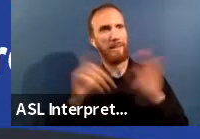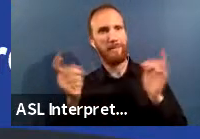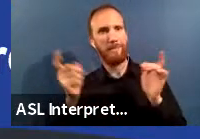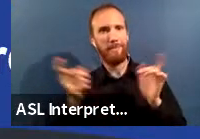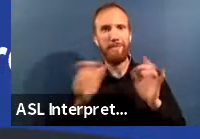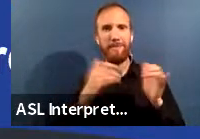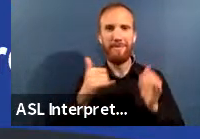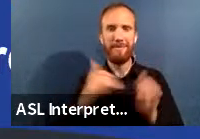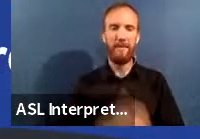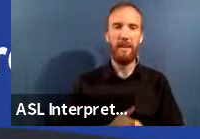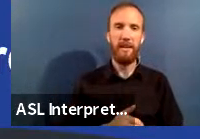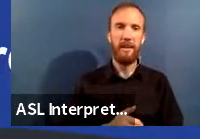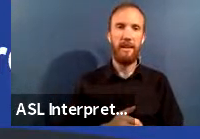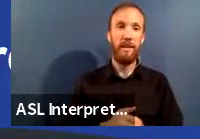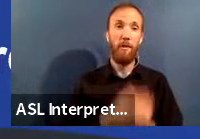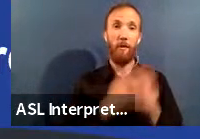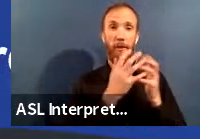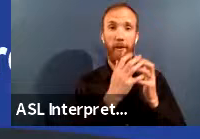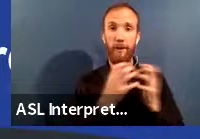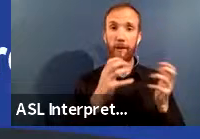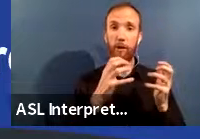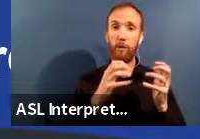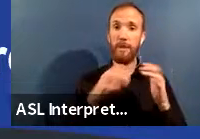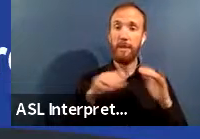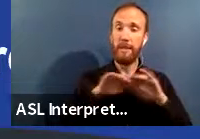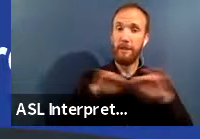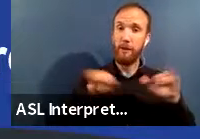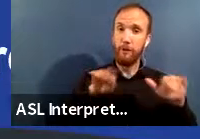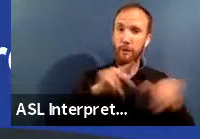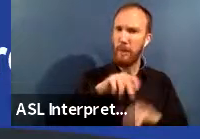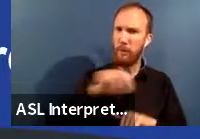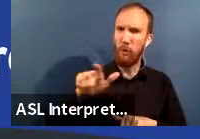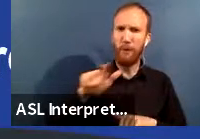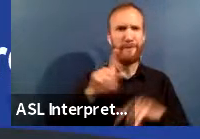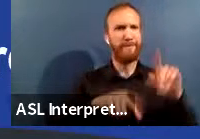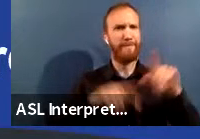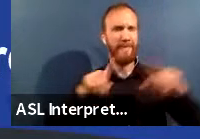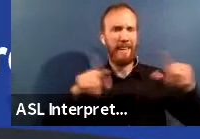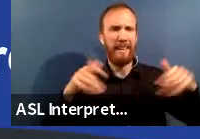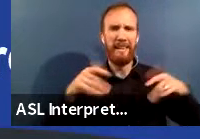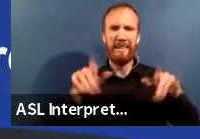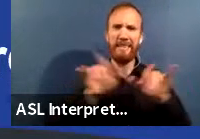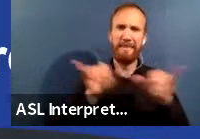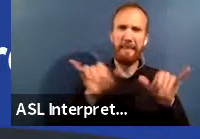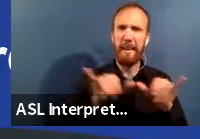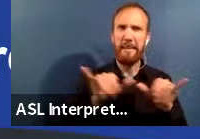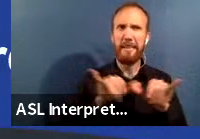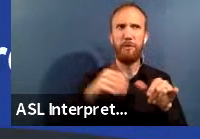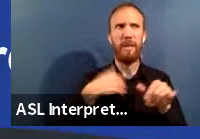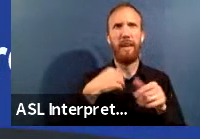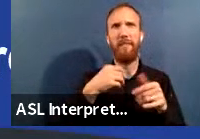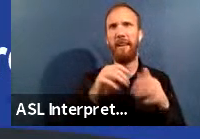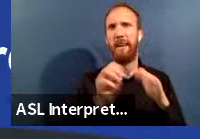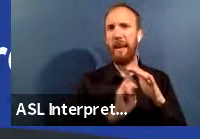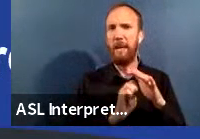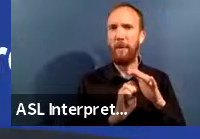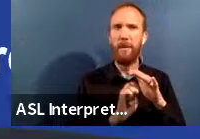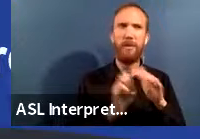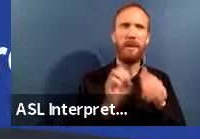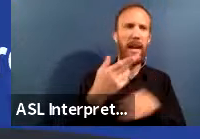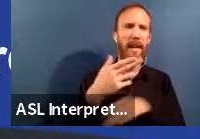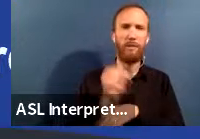pool facilities they range in size and are located at elementary and high schools throughout the